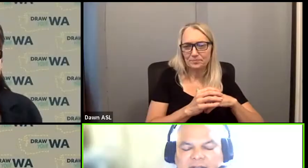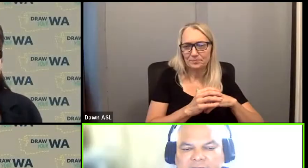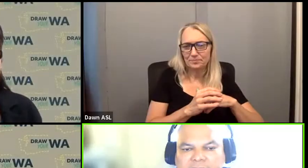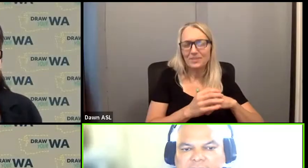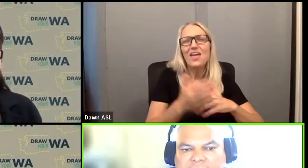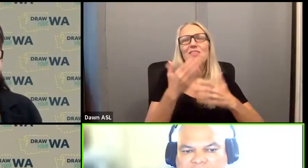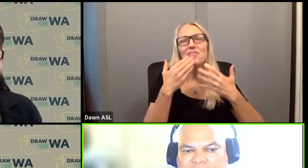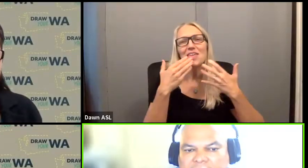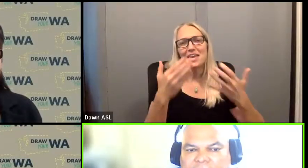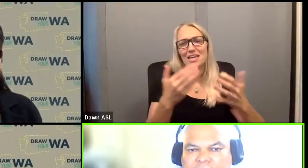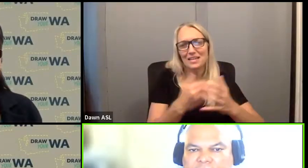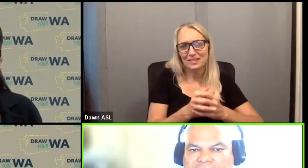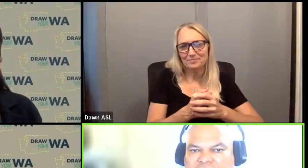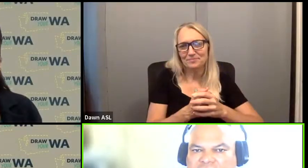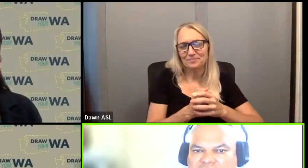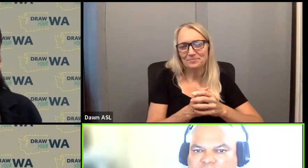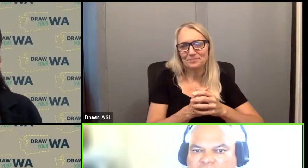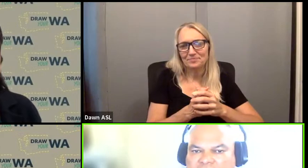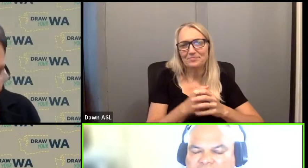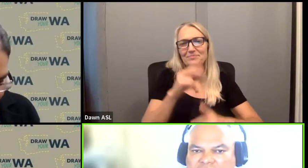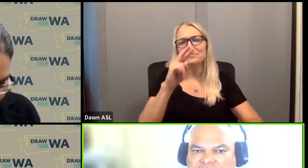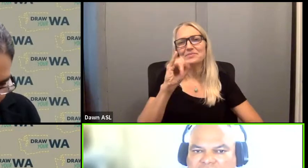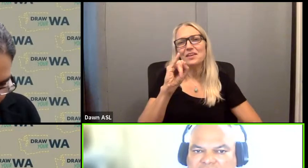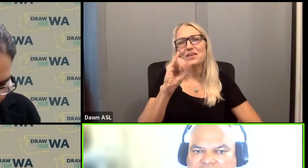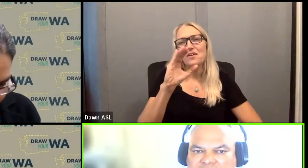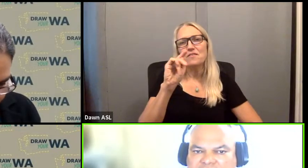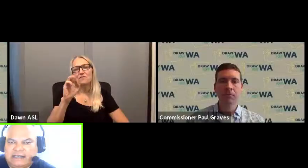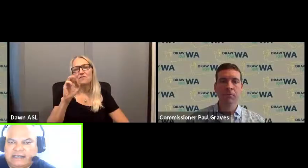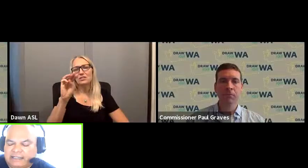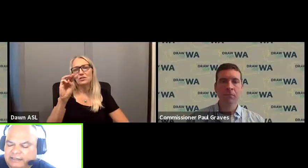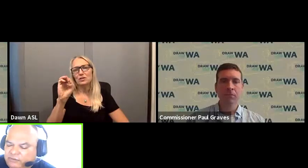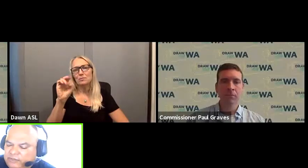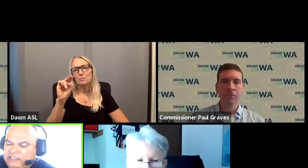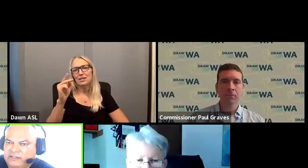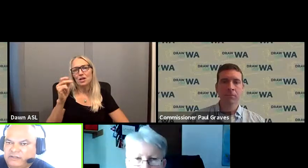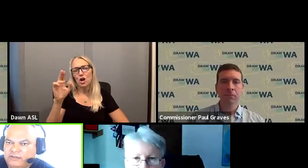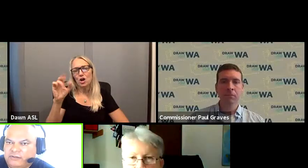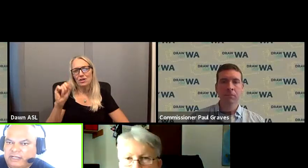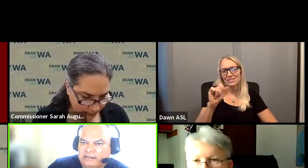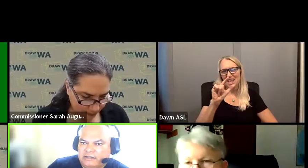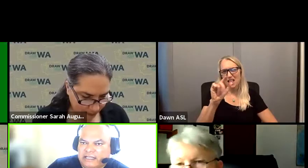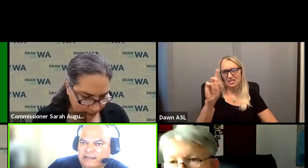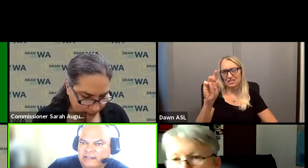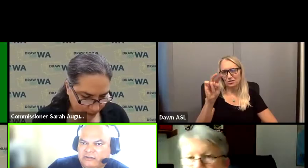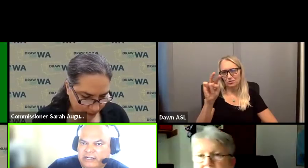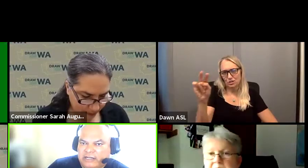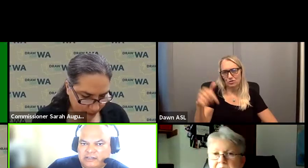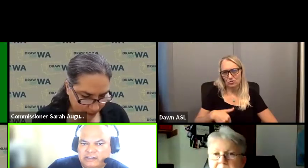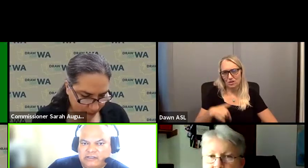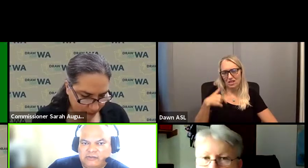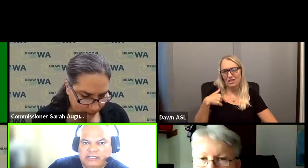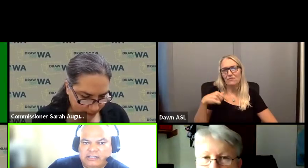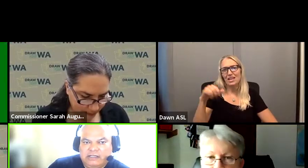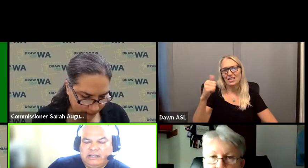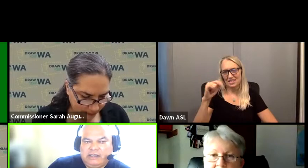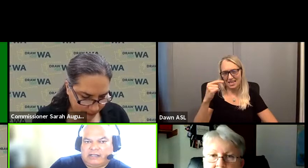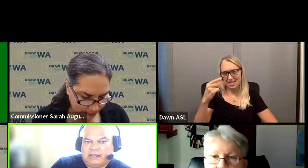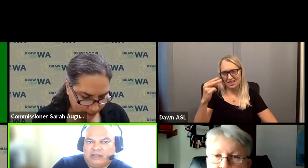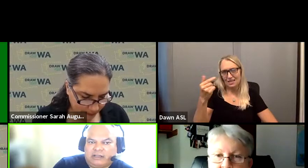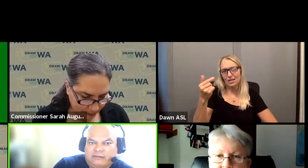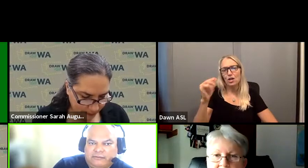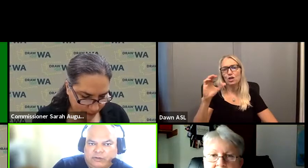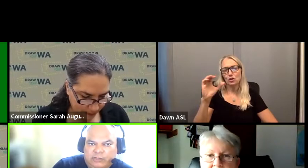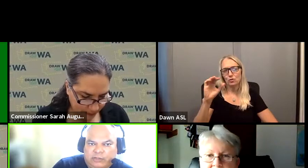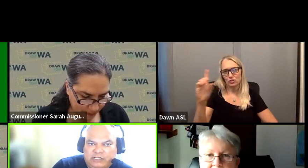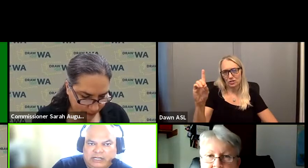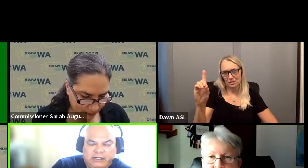Thank you. My name is Victor Minjares. I live in LD 22 in the 10th Congressional District. I'm